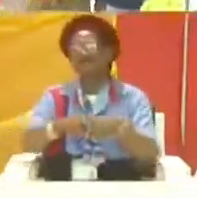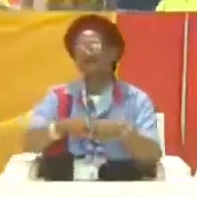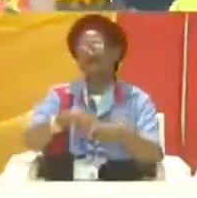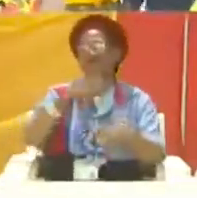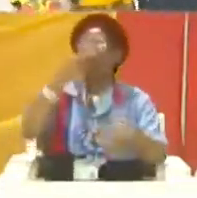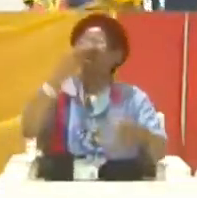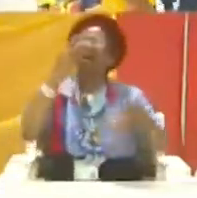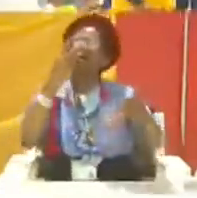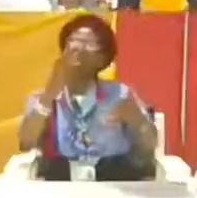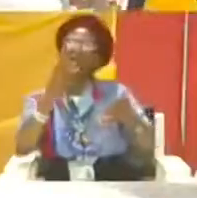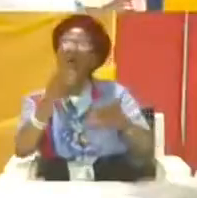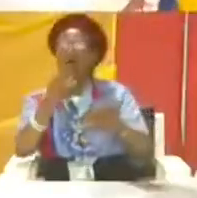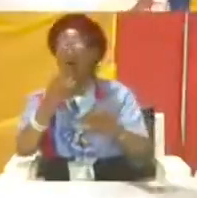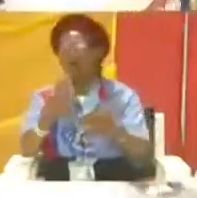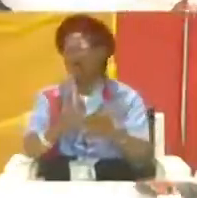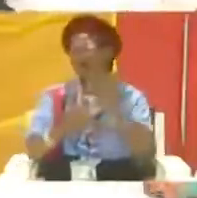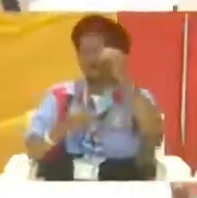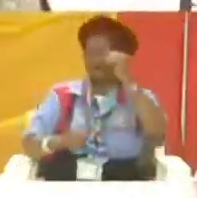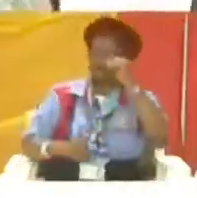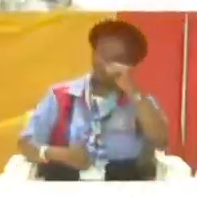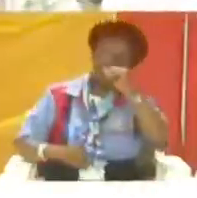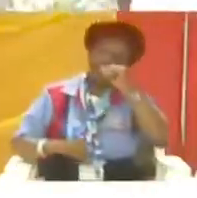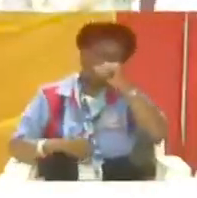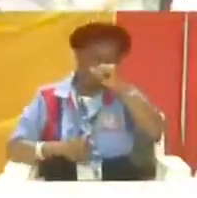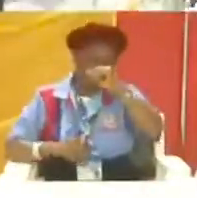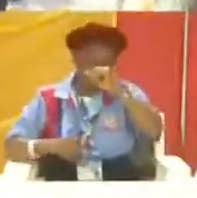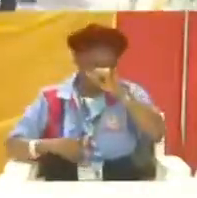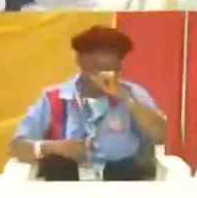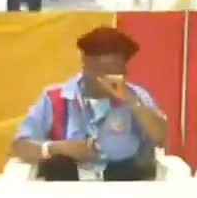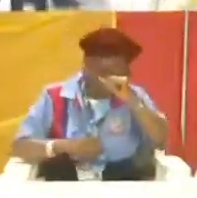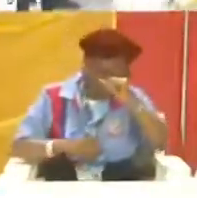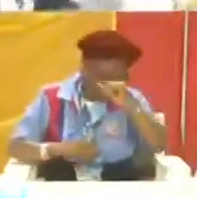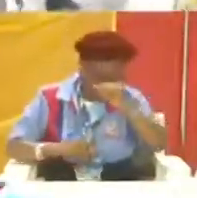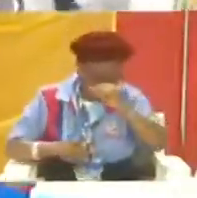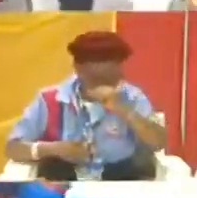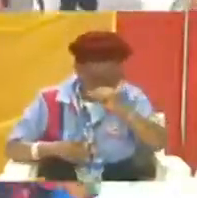nareke, premo.